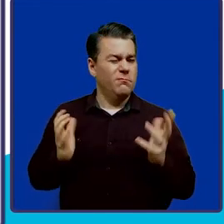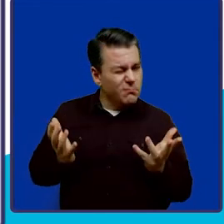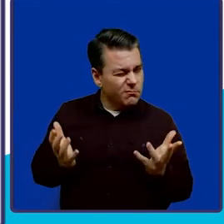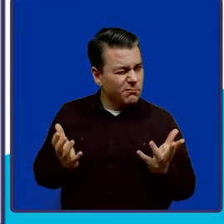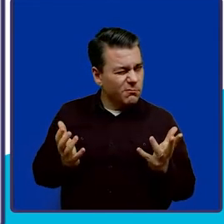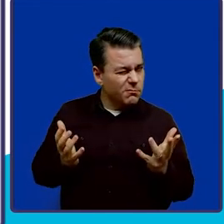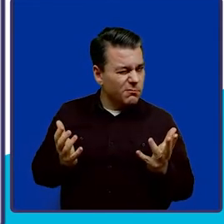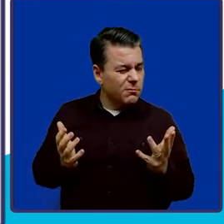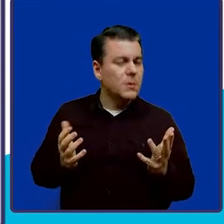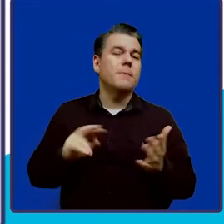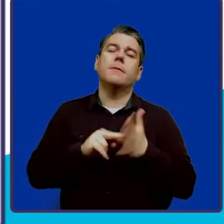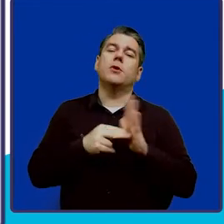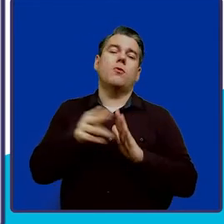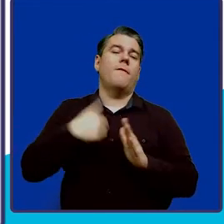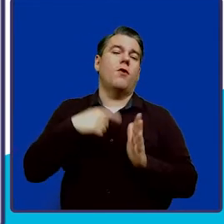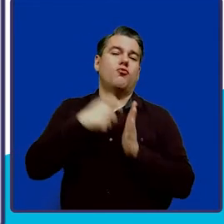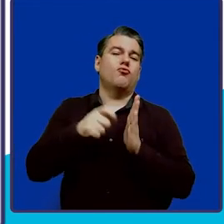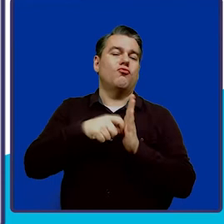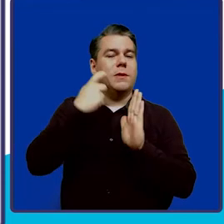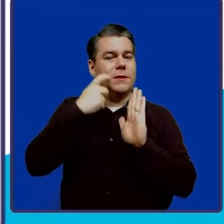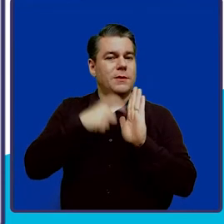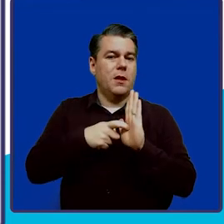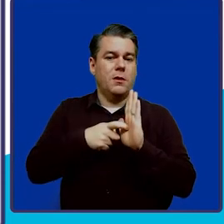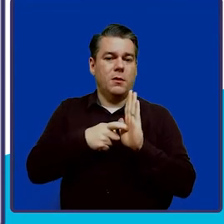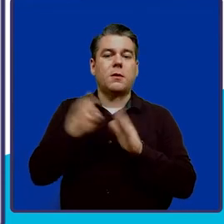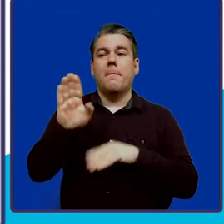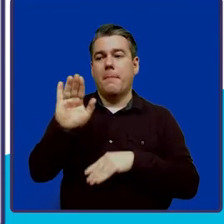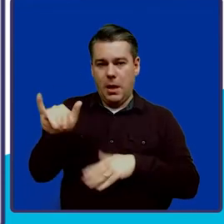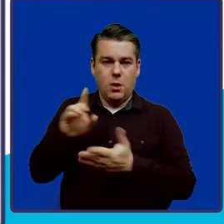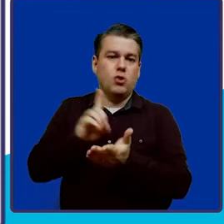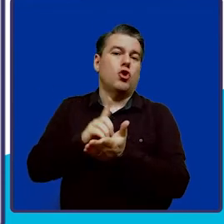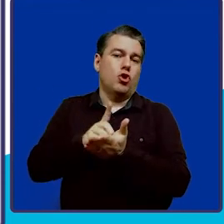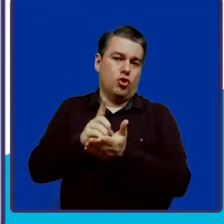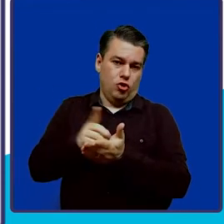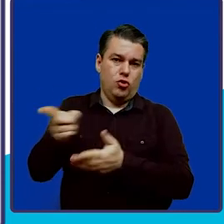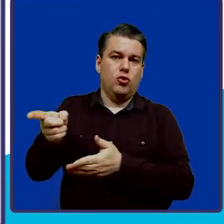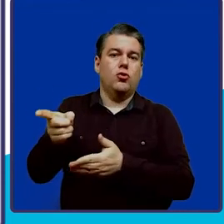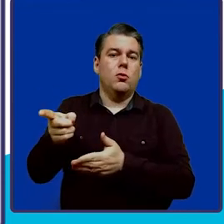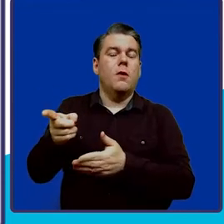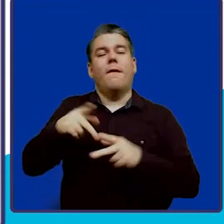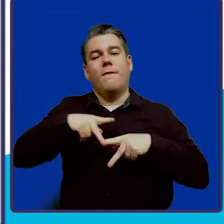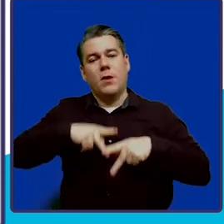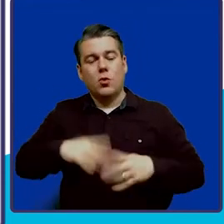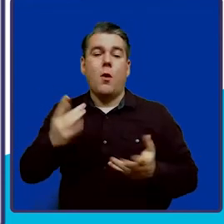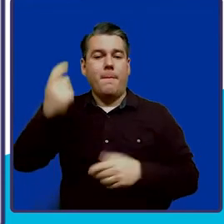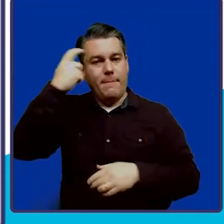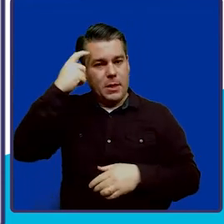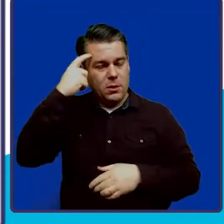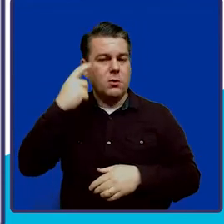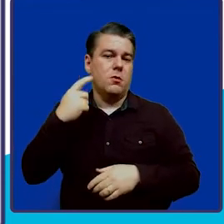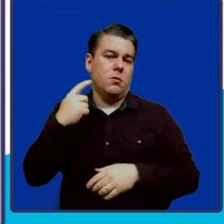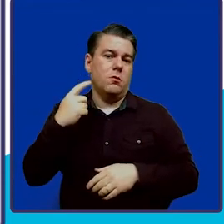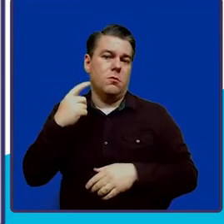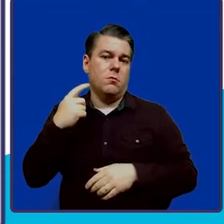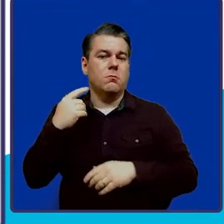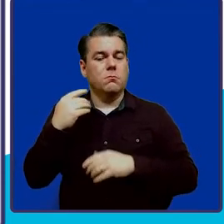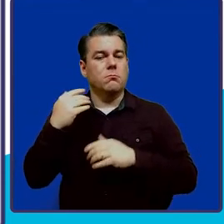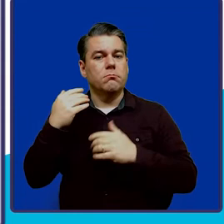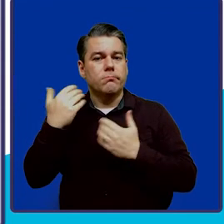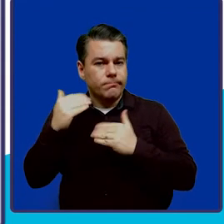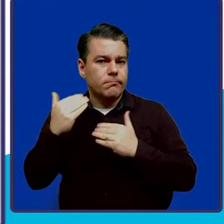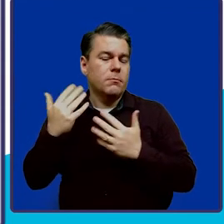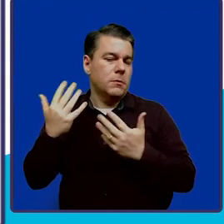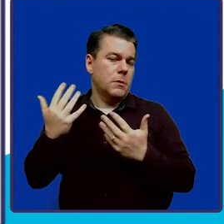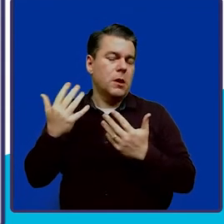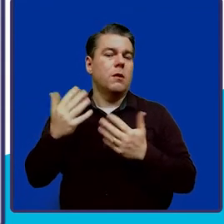that means is that you have a written diagnosis by a physician of a physical or a mental impairment that causes marked